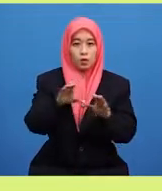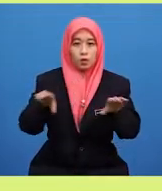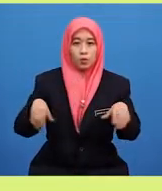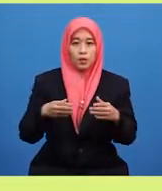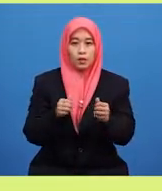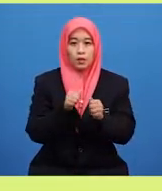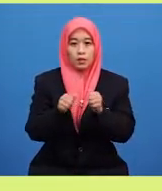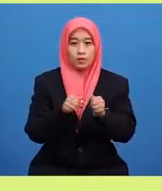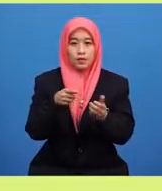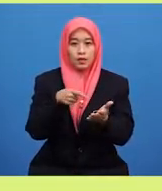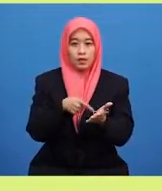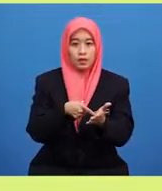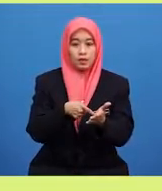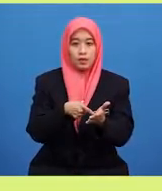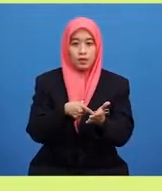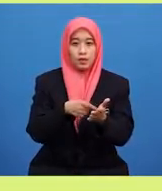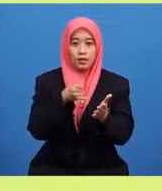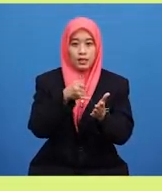It's a...